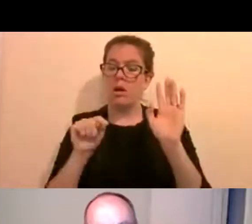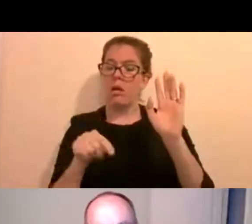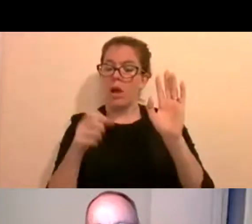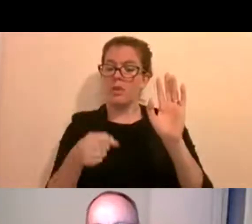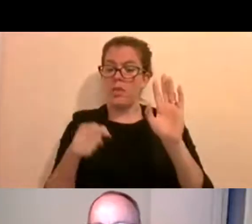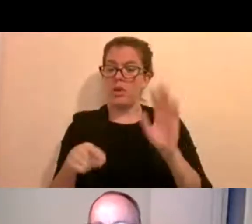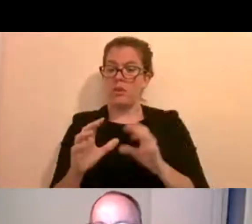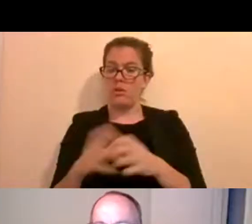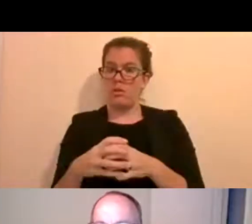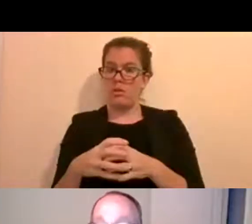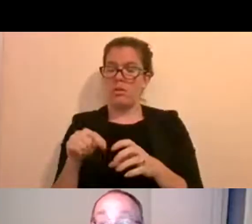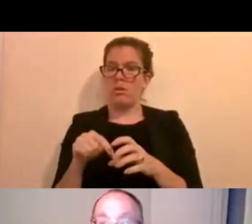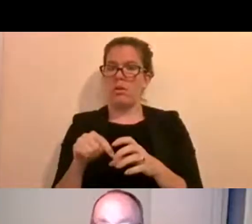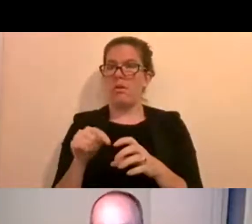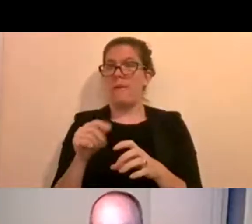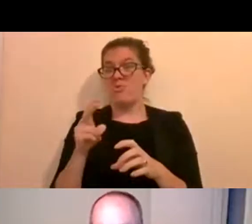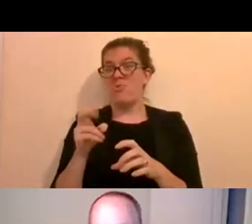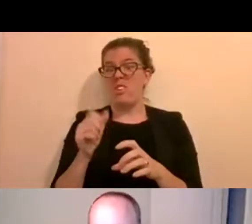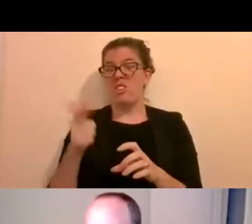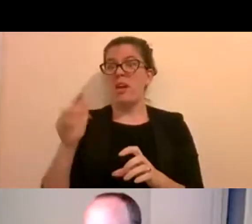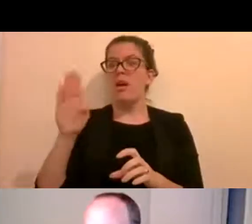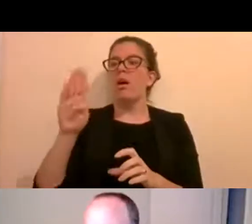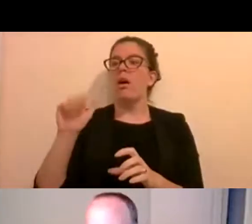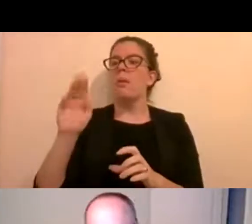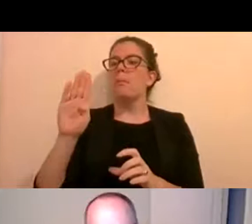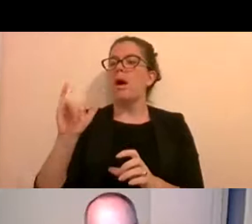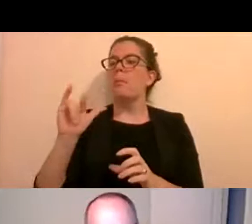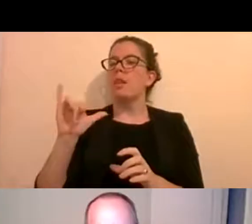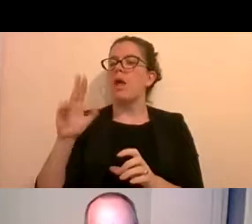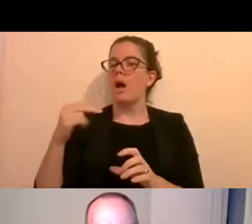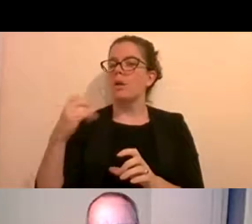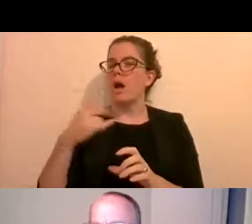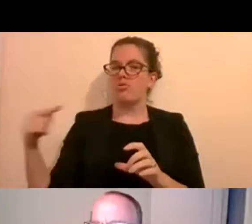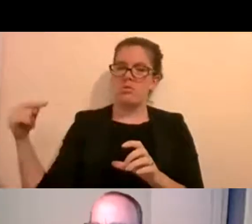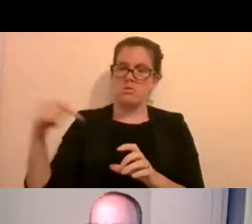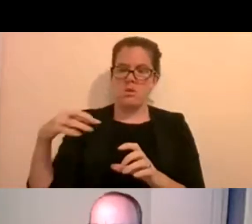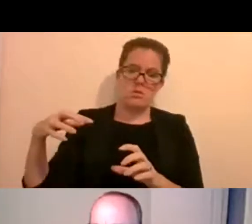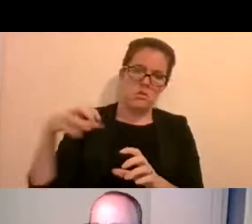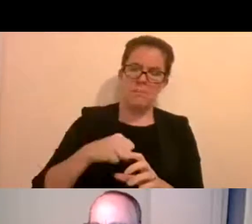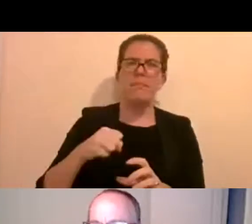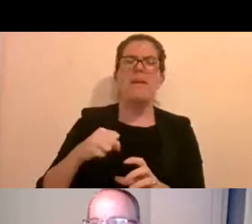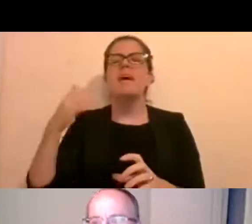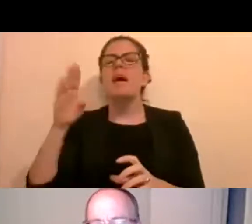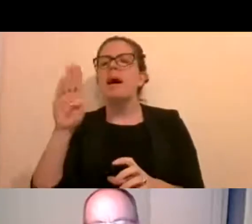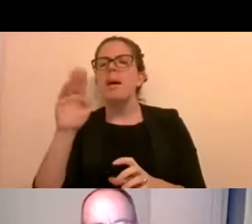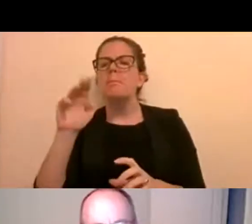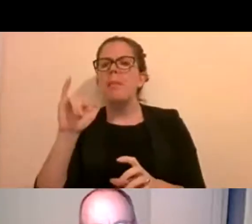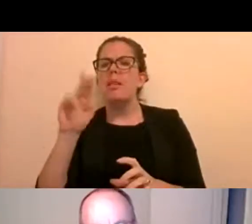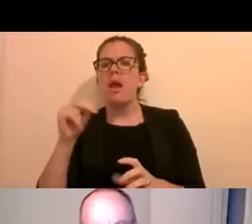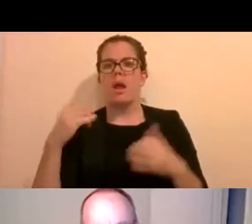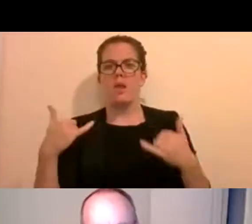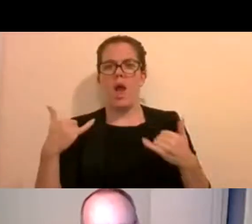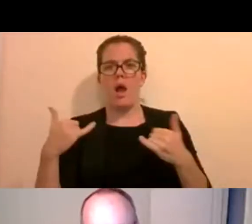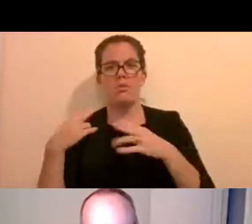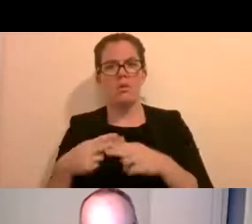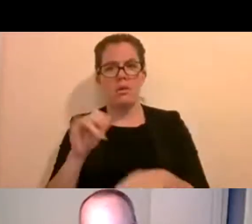about 200 years later by Babylon, and which is, I think, Iran, current day Iran would have been in